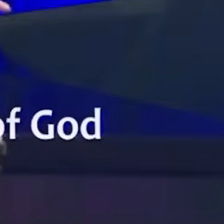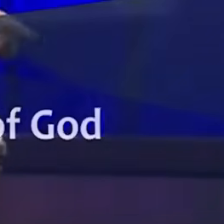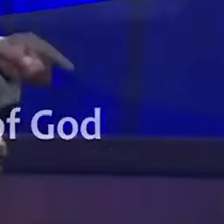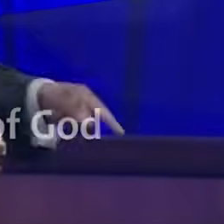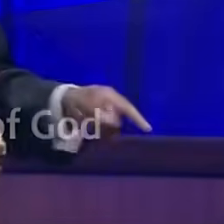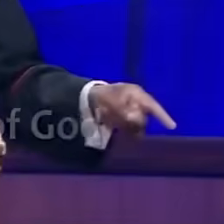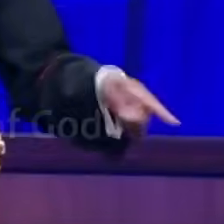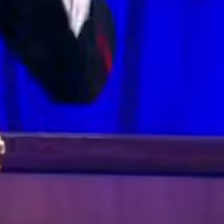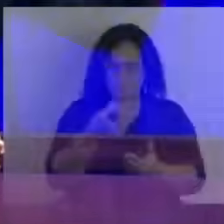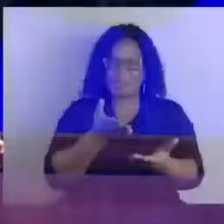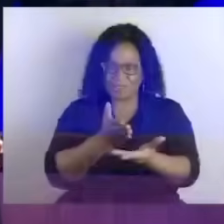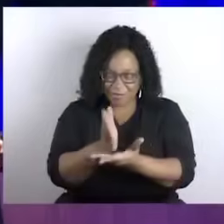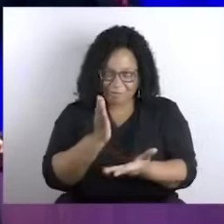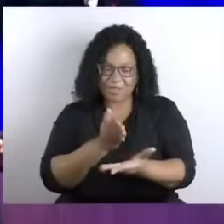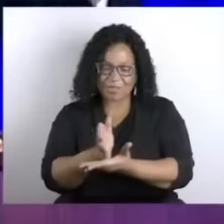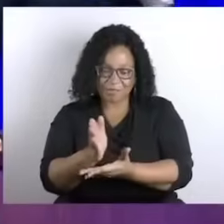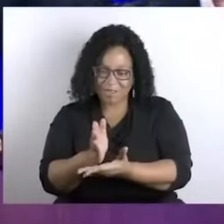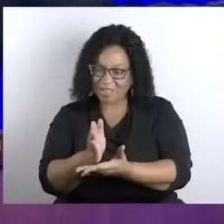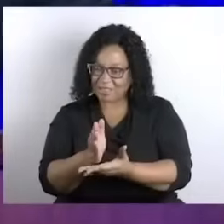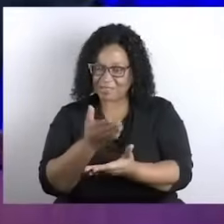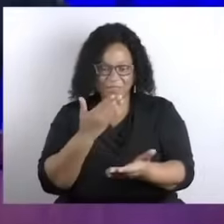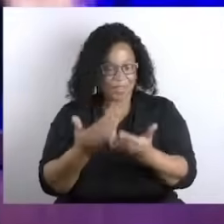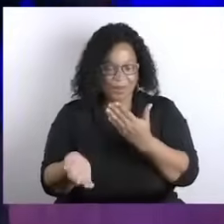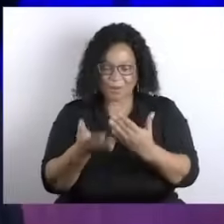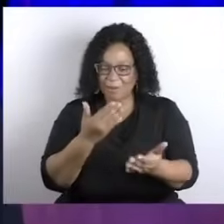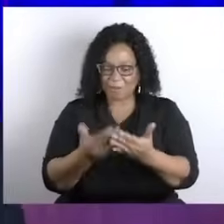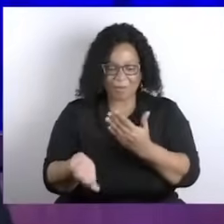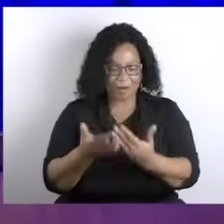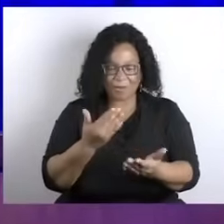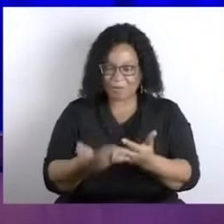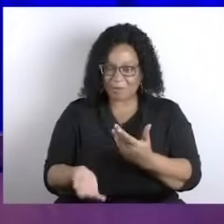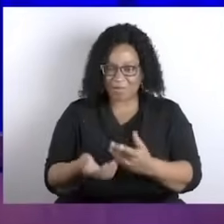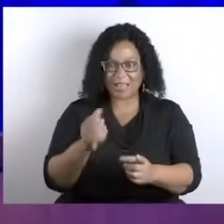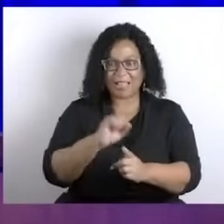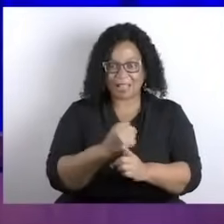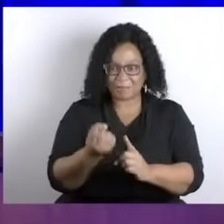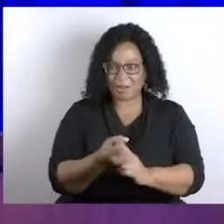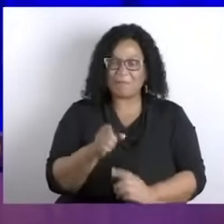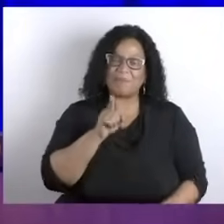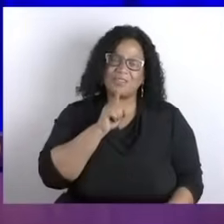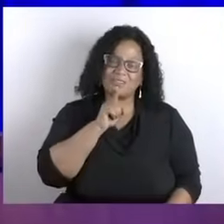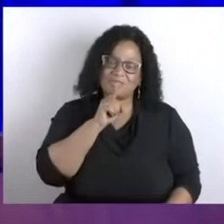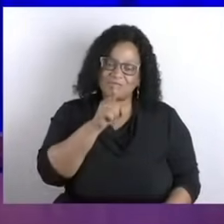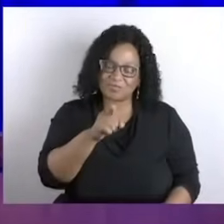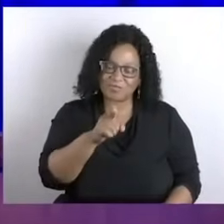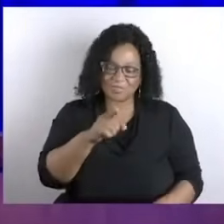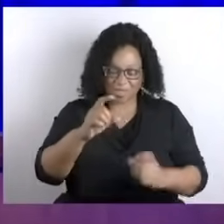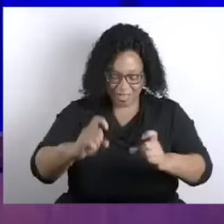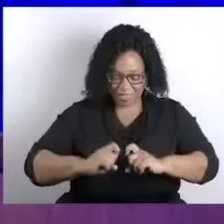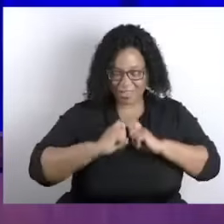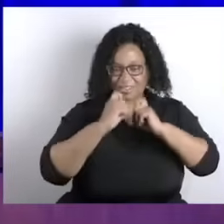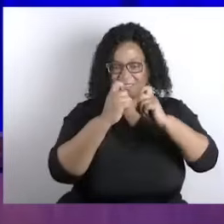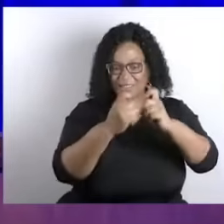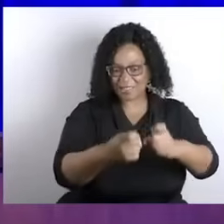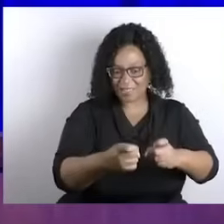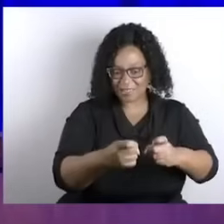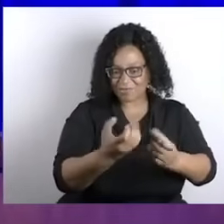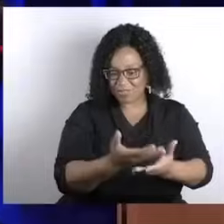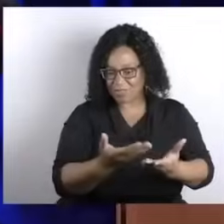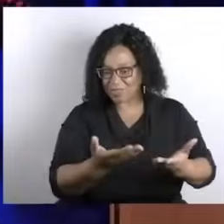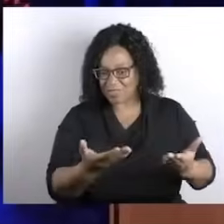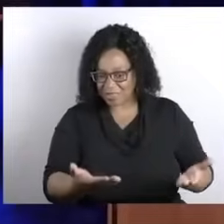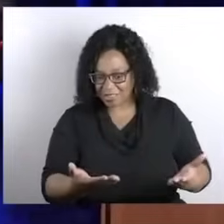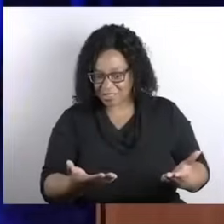were going to be all right even when things were going a little wrong. I made sure that I made provisions for you on